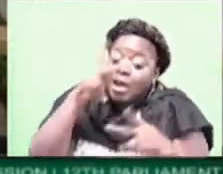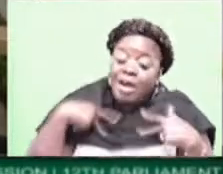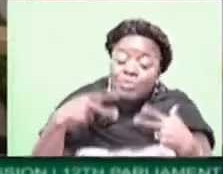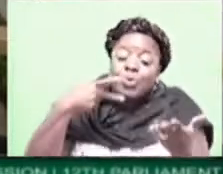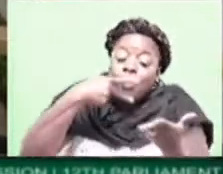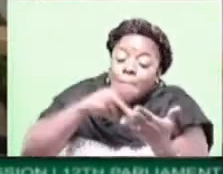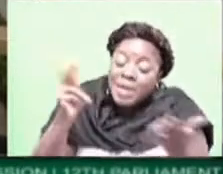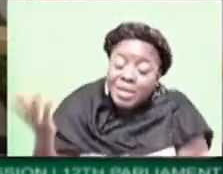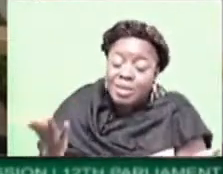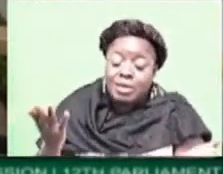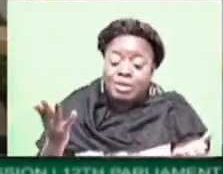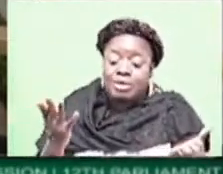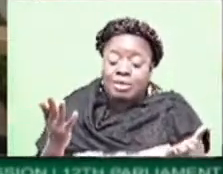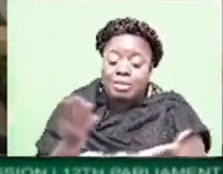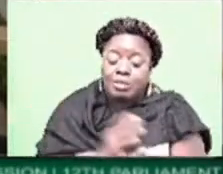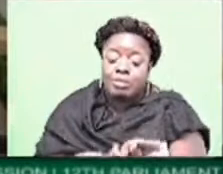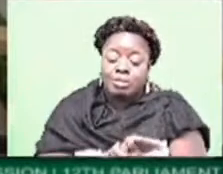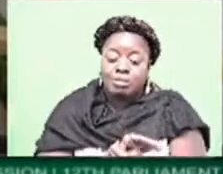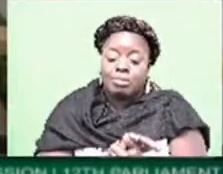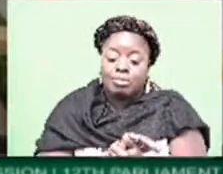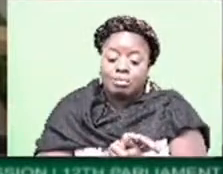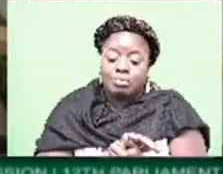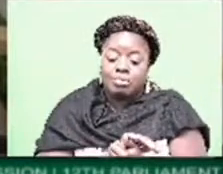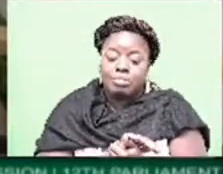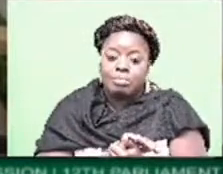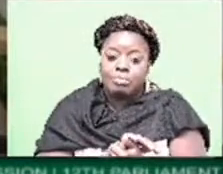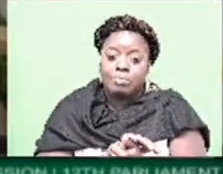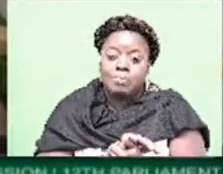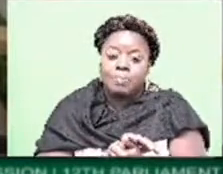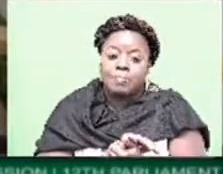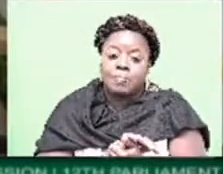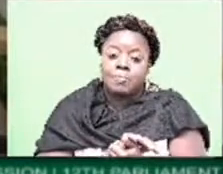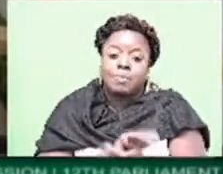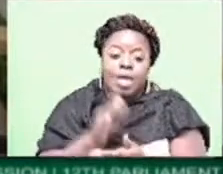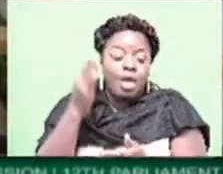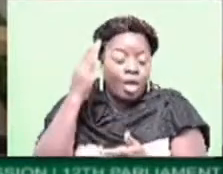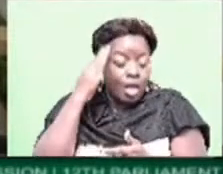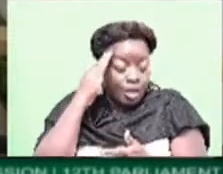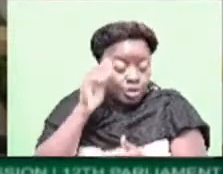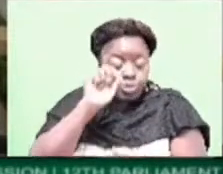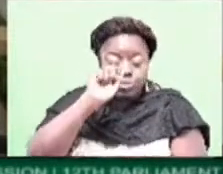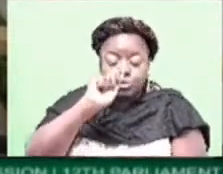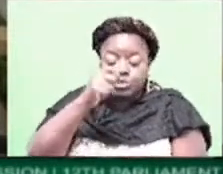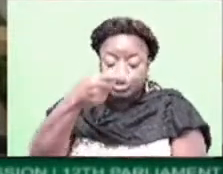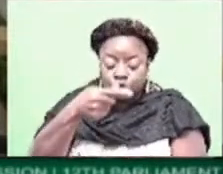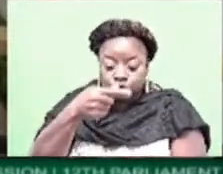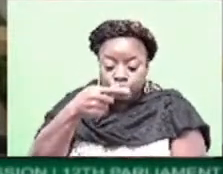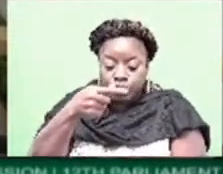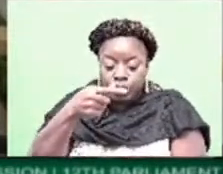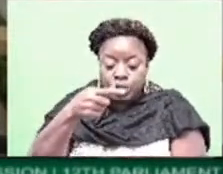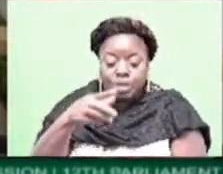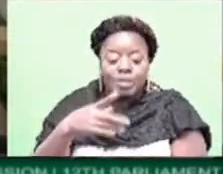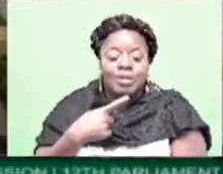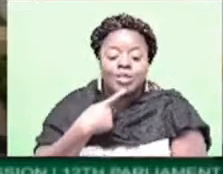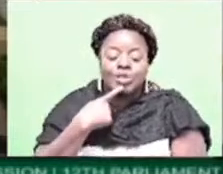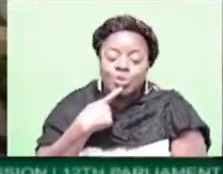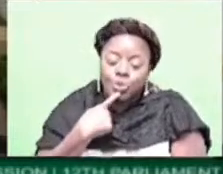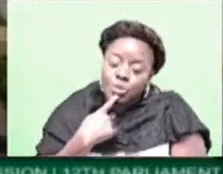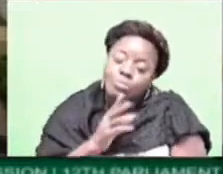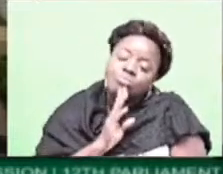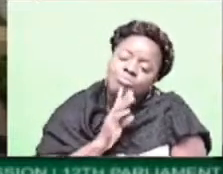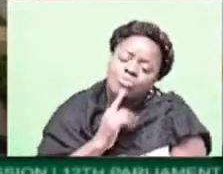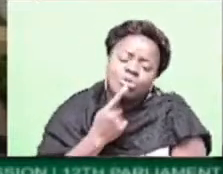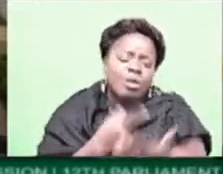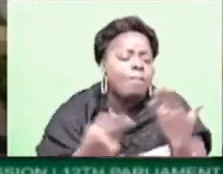which deals with the payment methods. I know the Honourable Attorney General, the member for San Fernando West, has spoken about